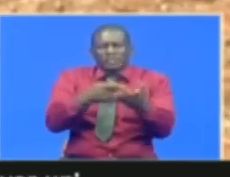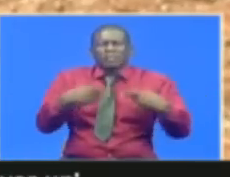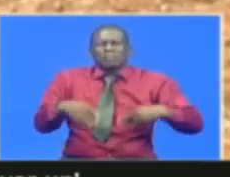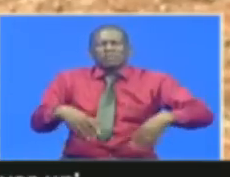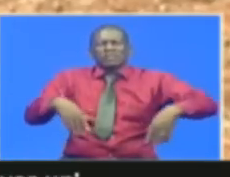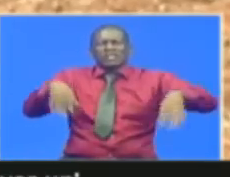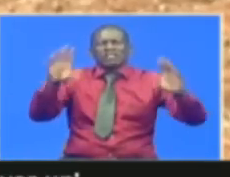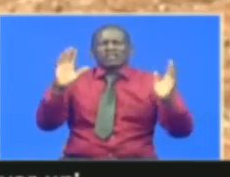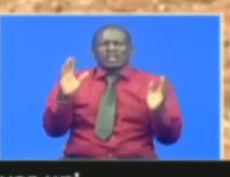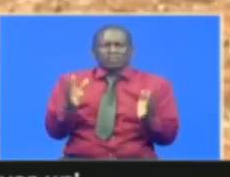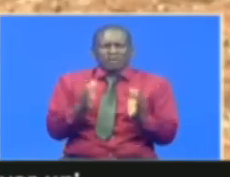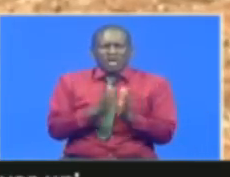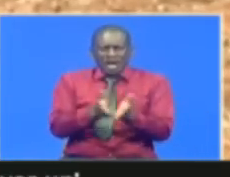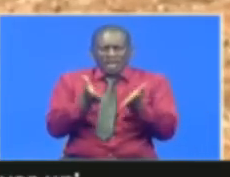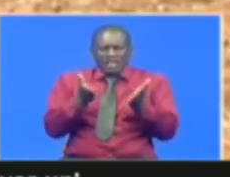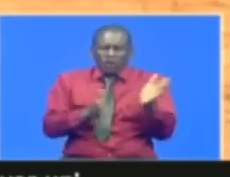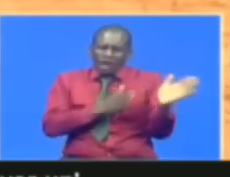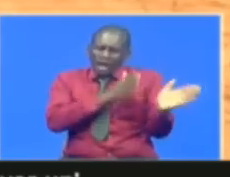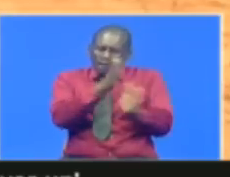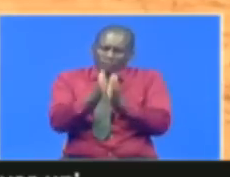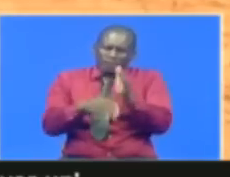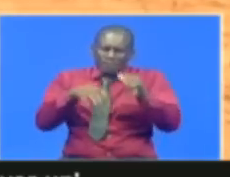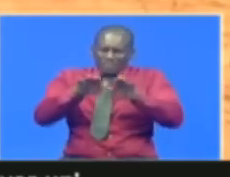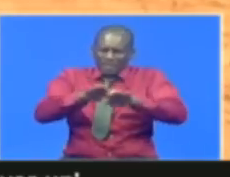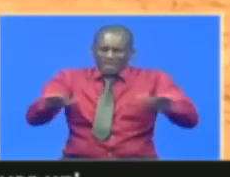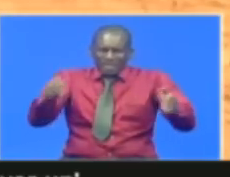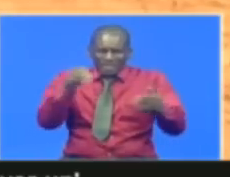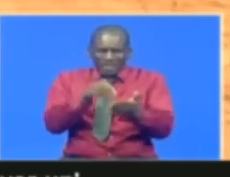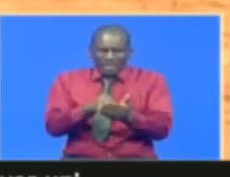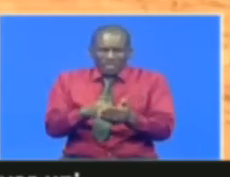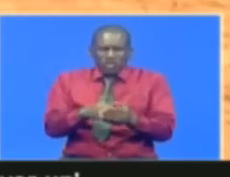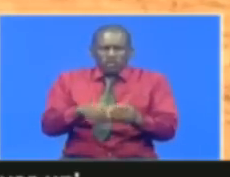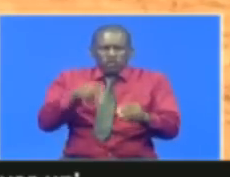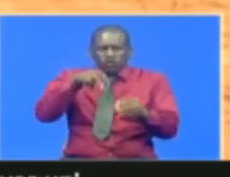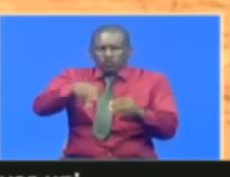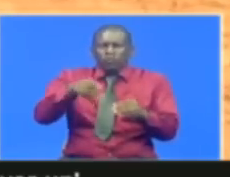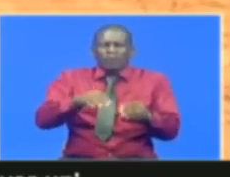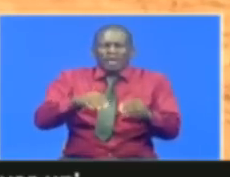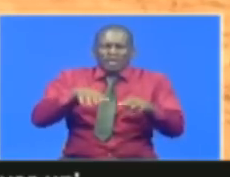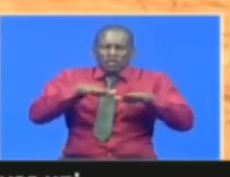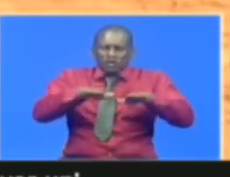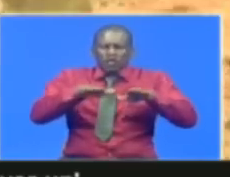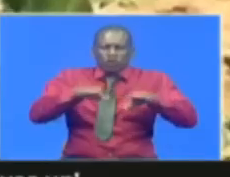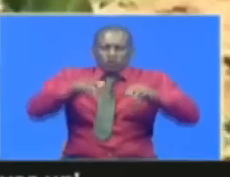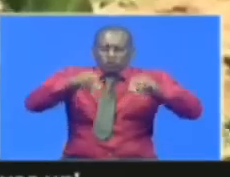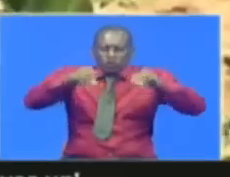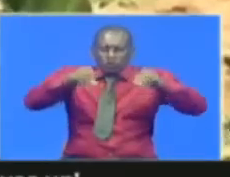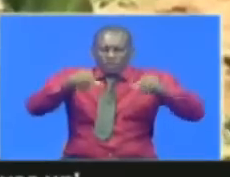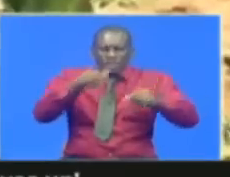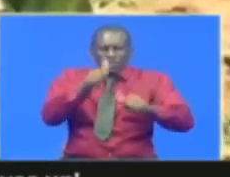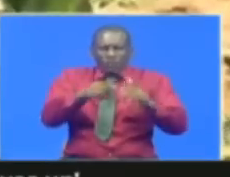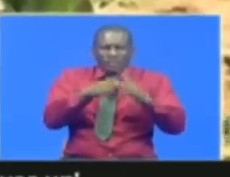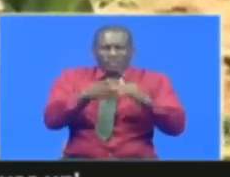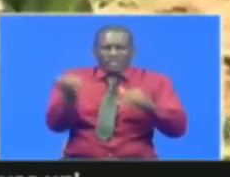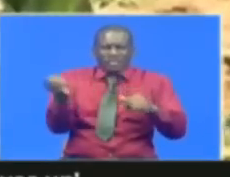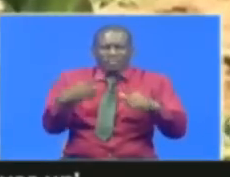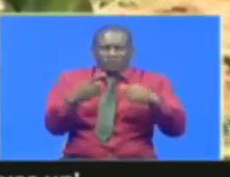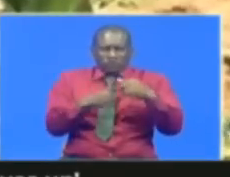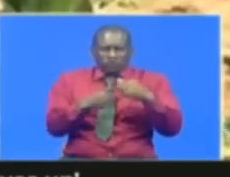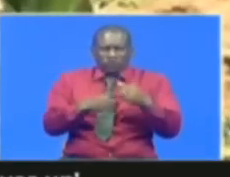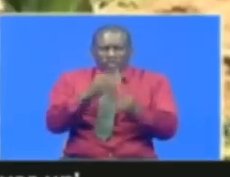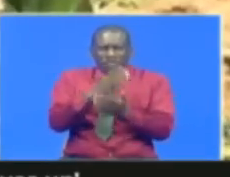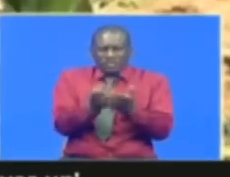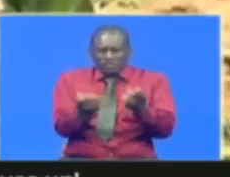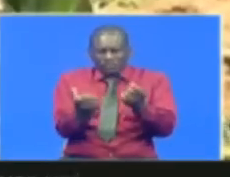altogether and are now preparing their farms for wheat planting, which normally starts in the month of June. Some